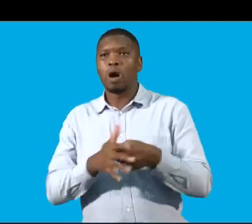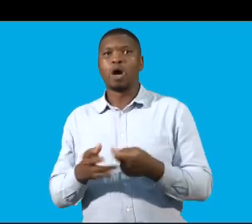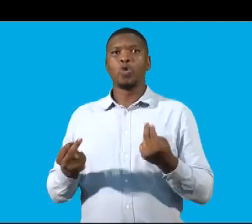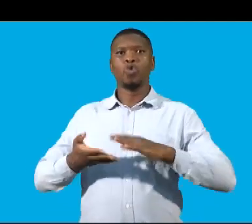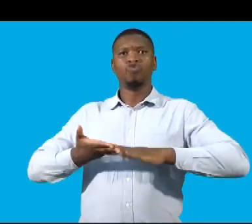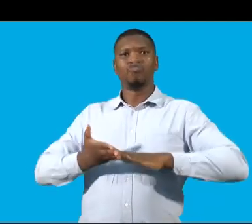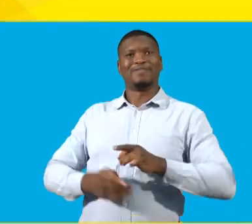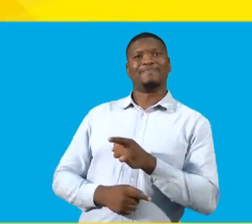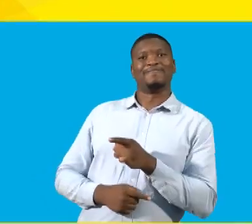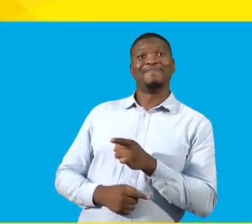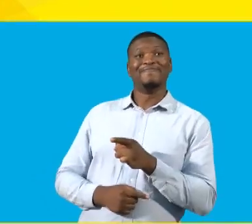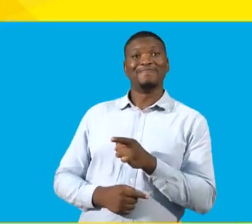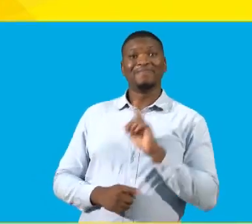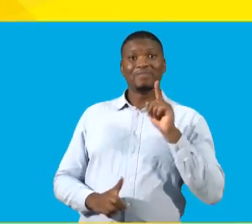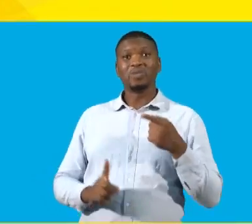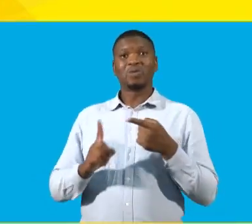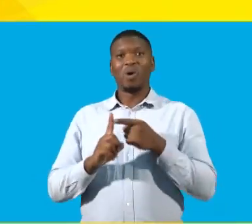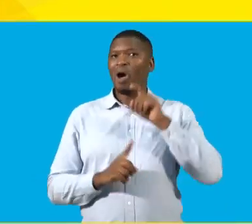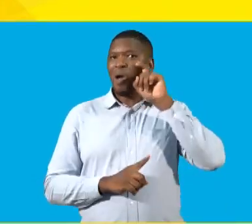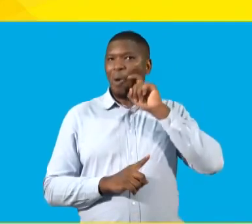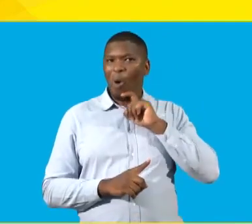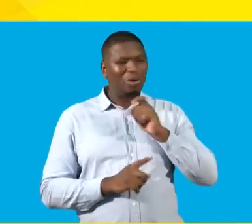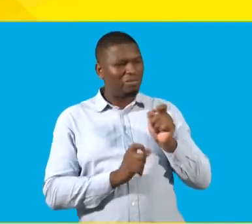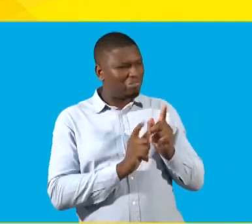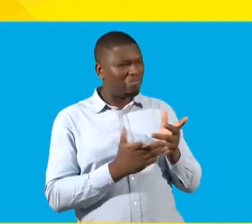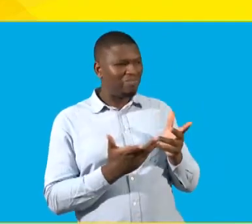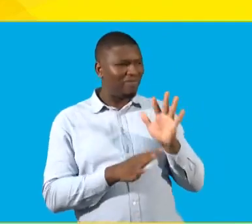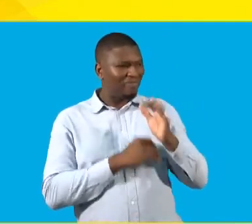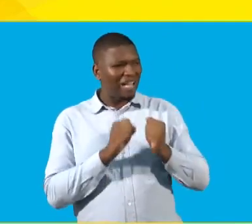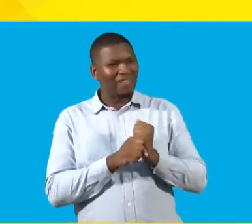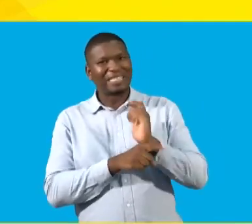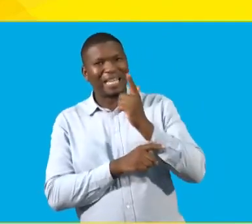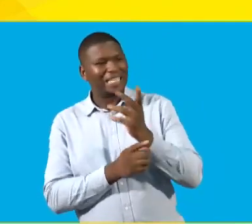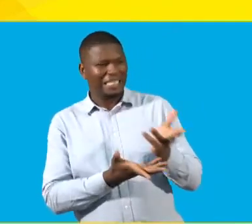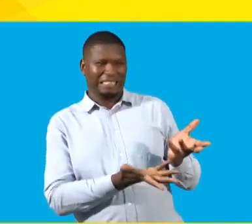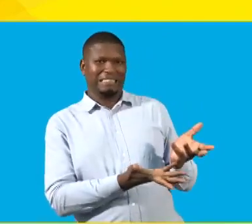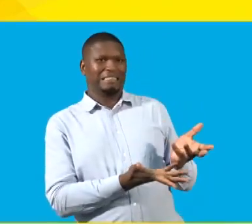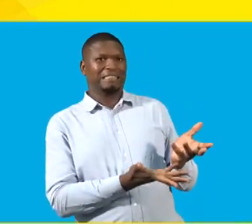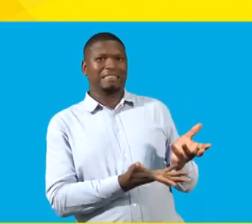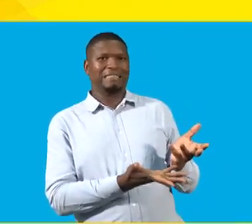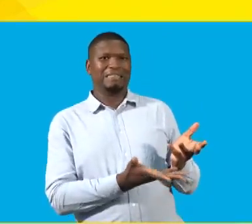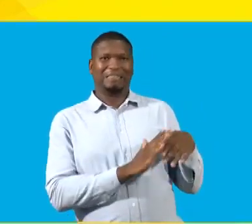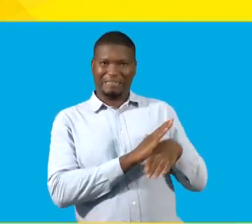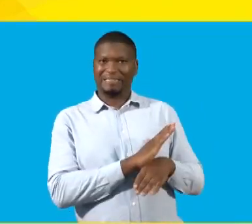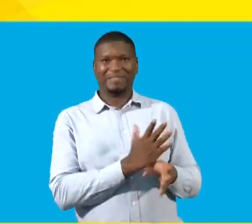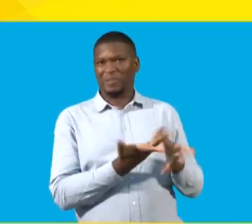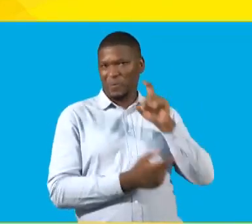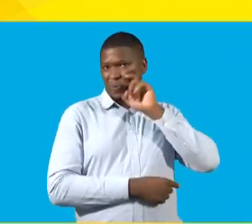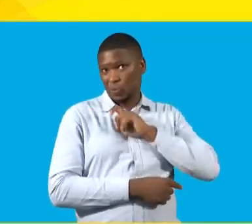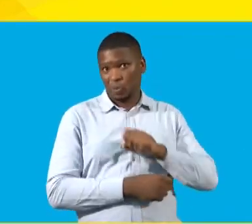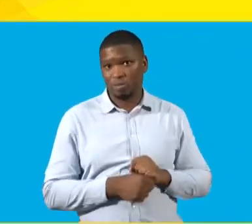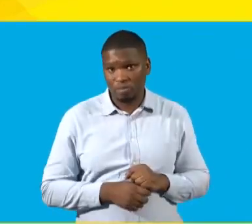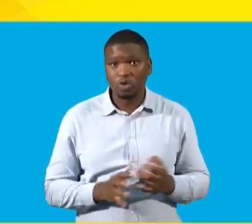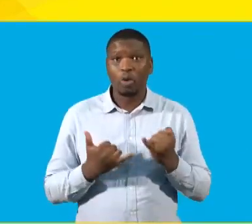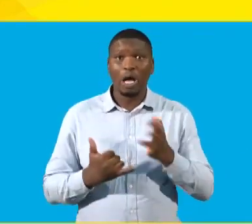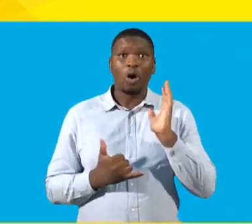the newer version of this tractor so that it can replace the old tractor, because after 5 years, that tractor is going to be